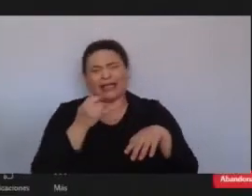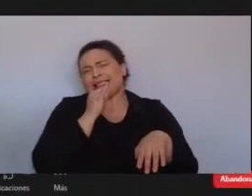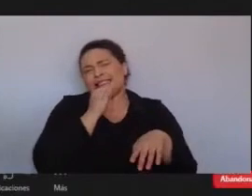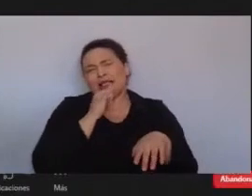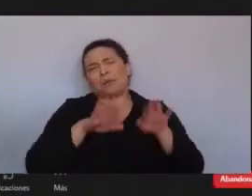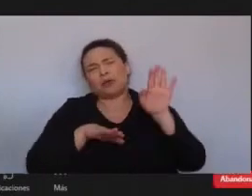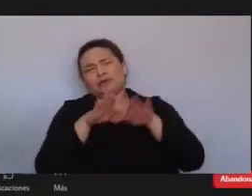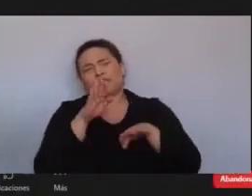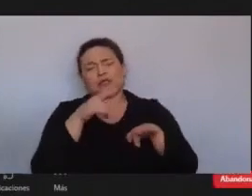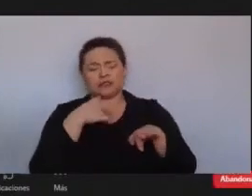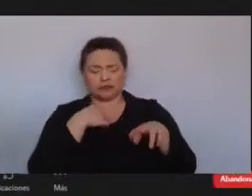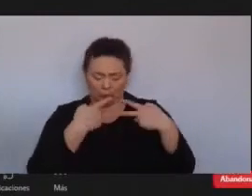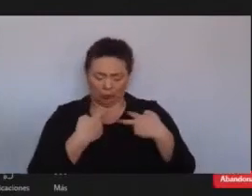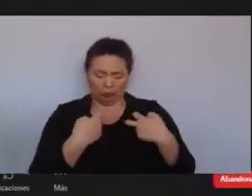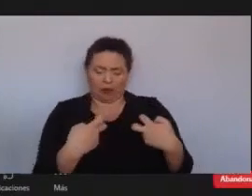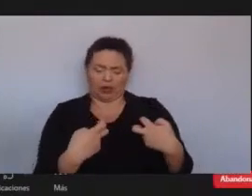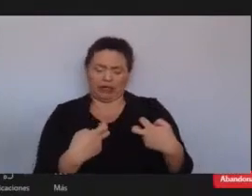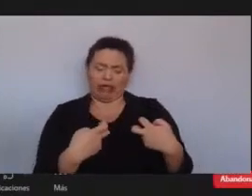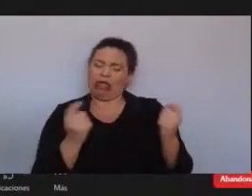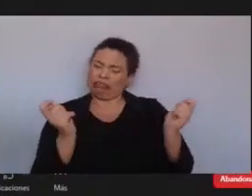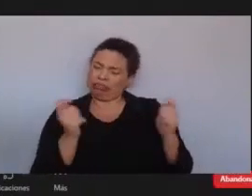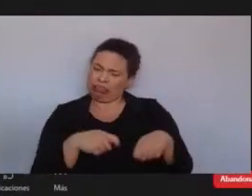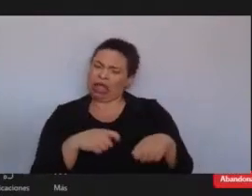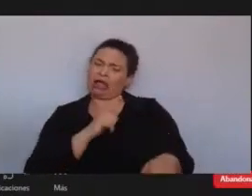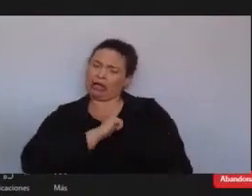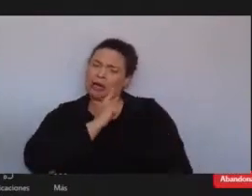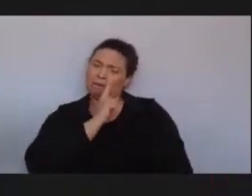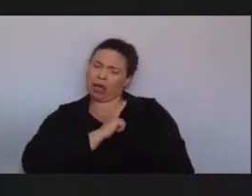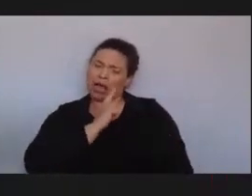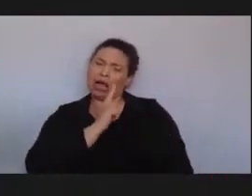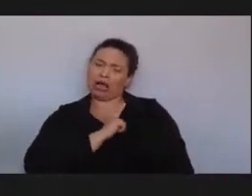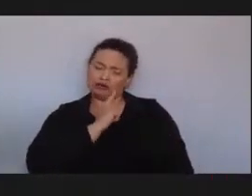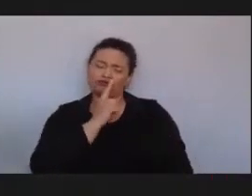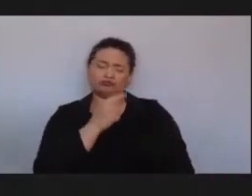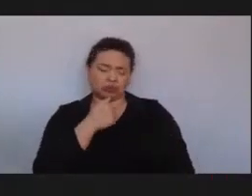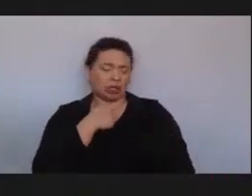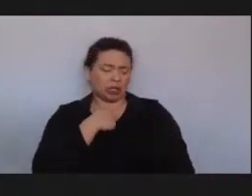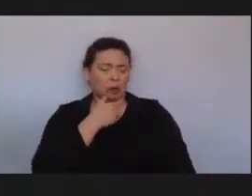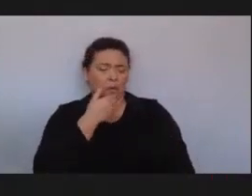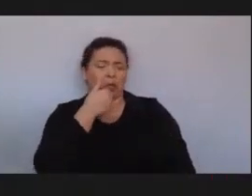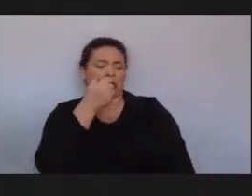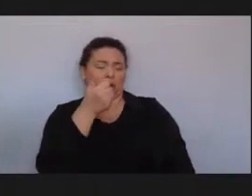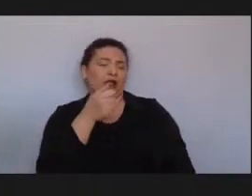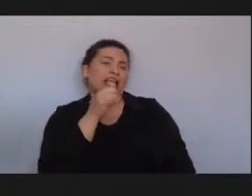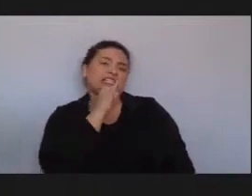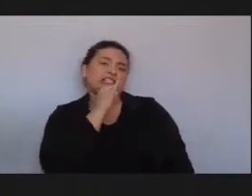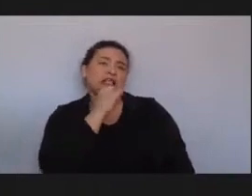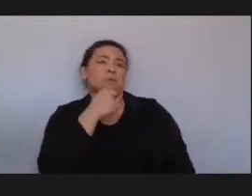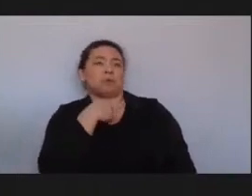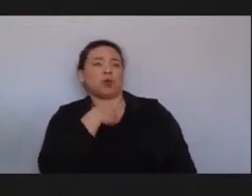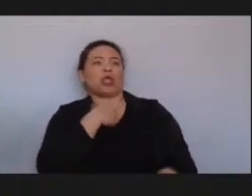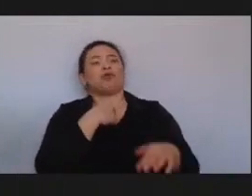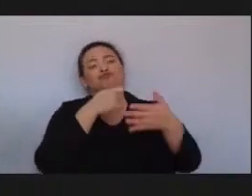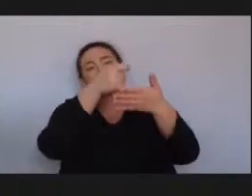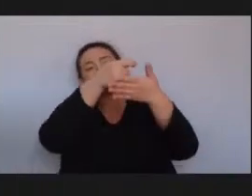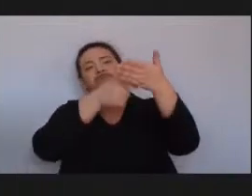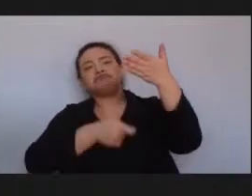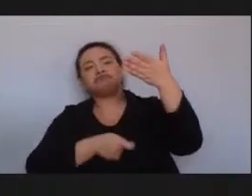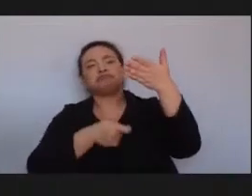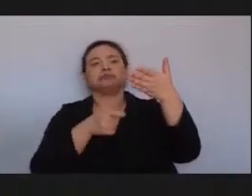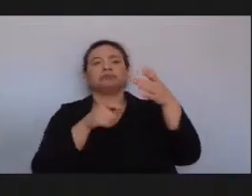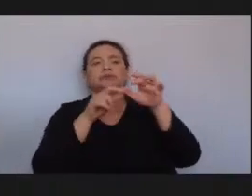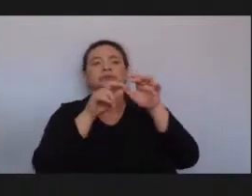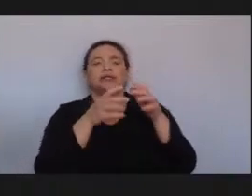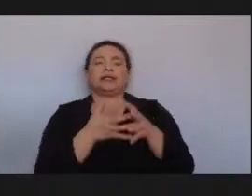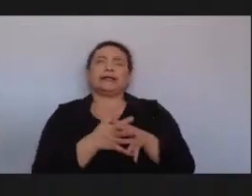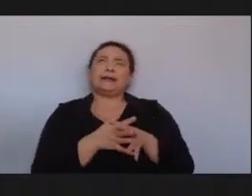grammar when I'm writing a document, but you might have a perception as